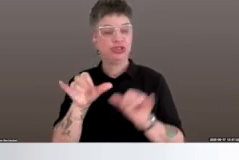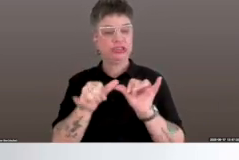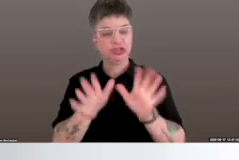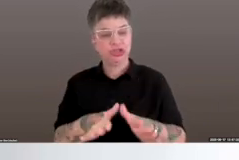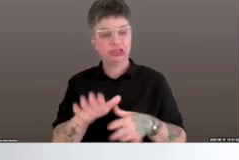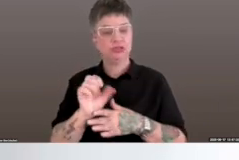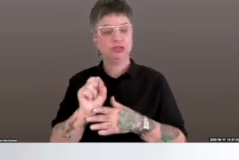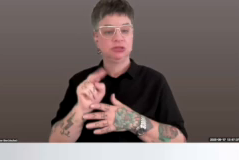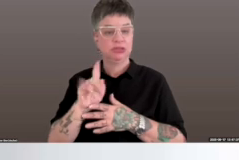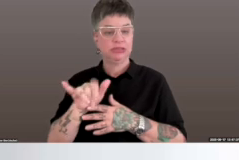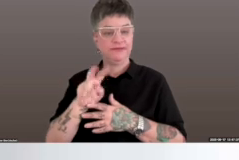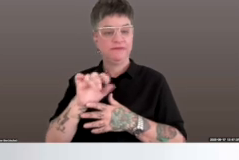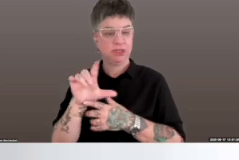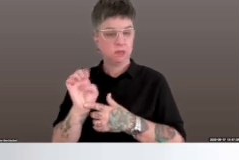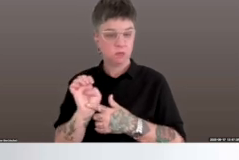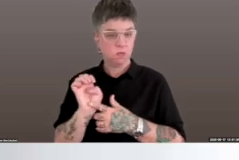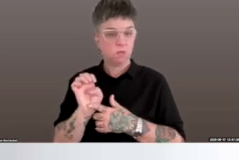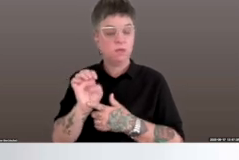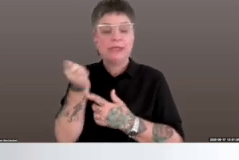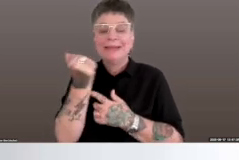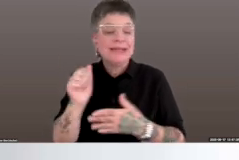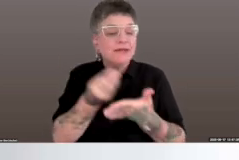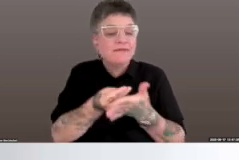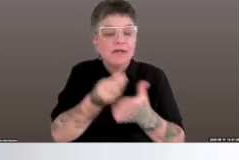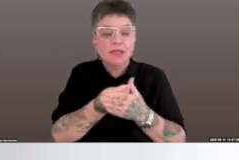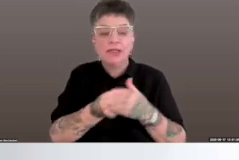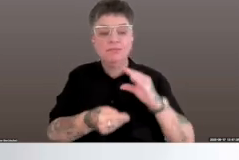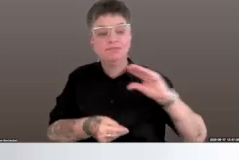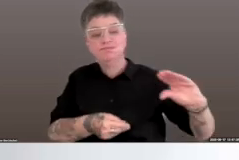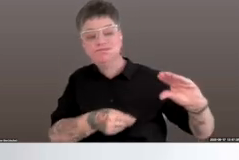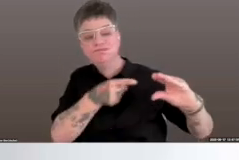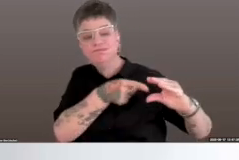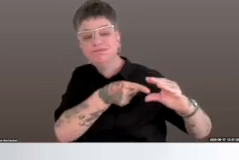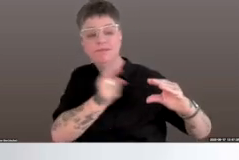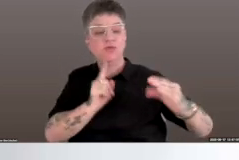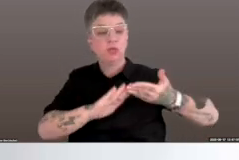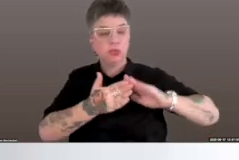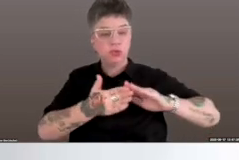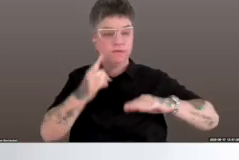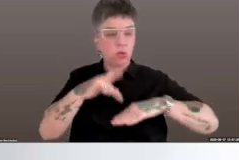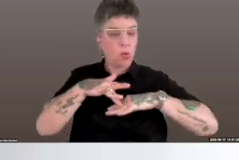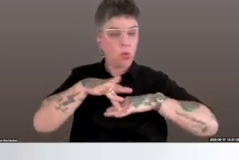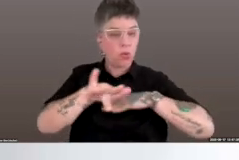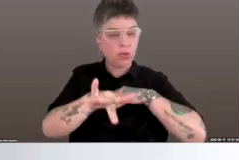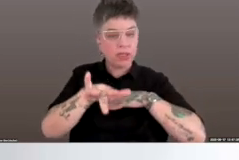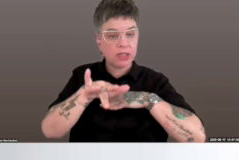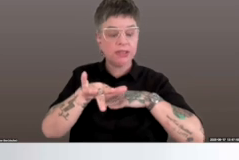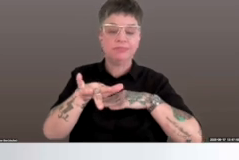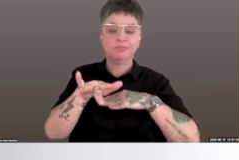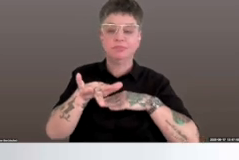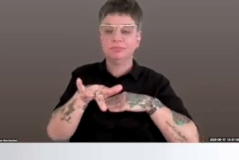funding incentives. Is there any funding set aside for communities looking to early